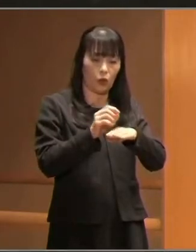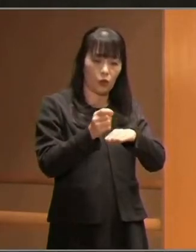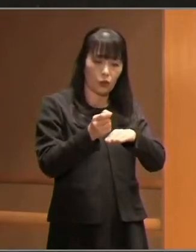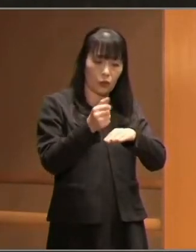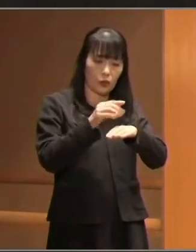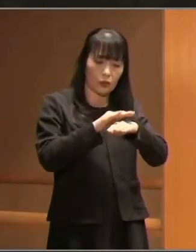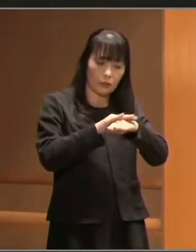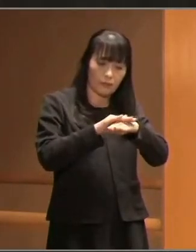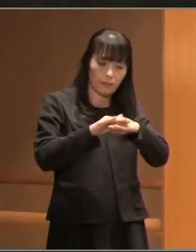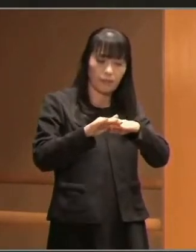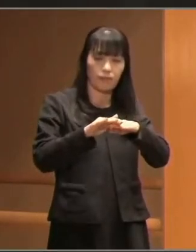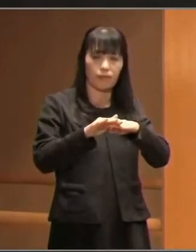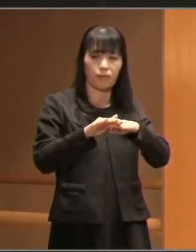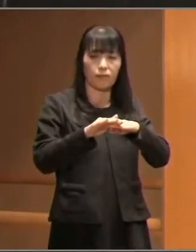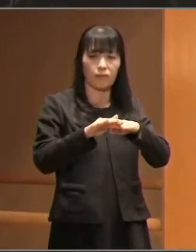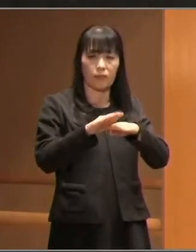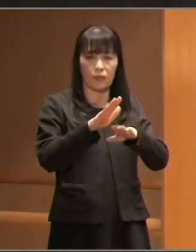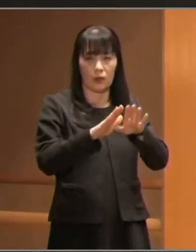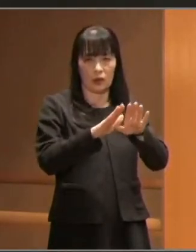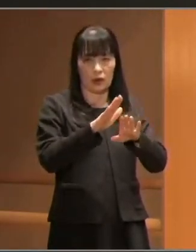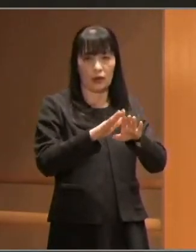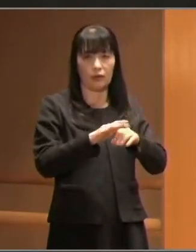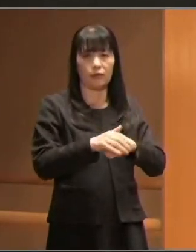not completely removed.